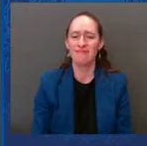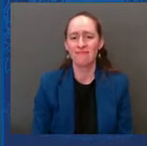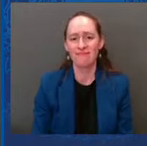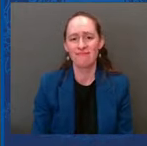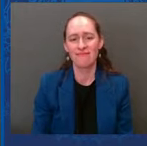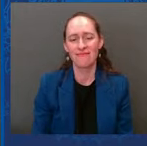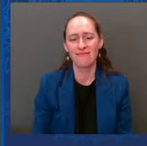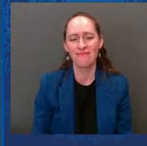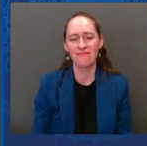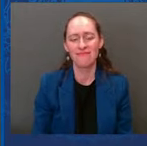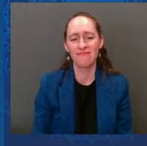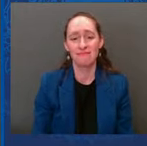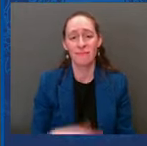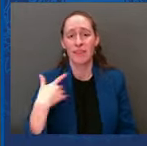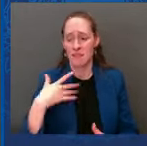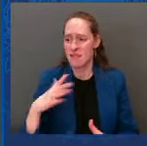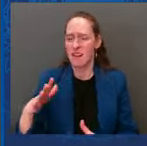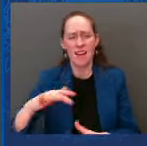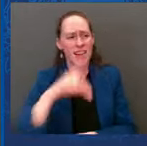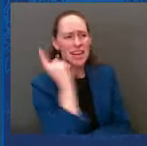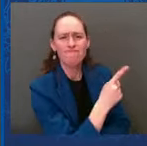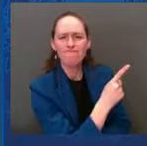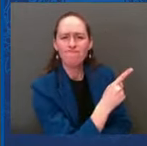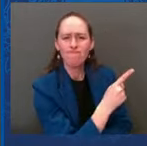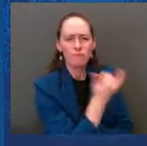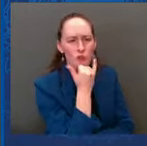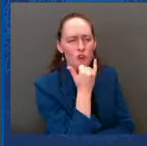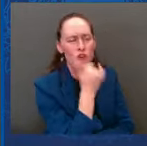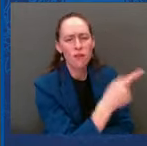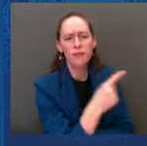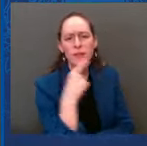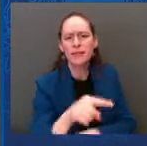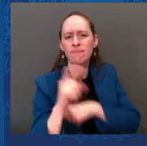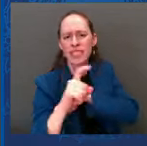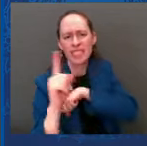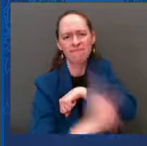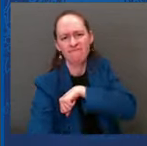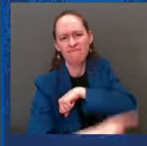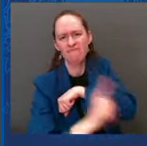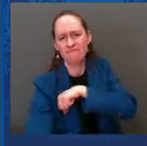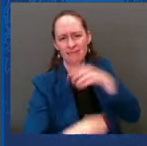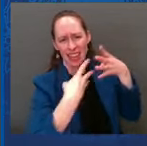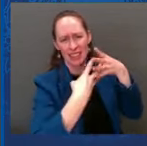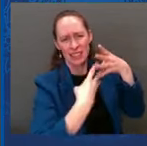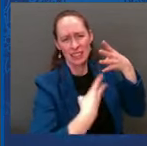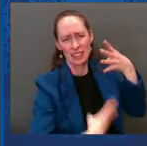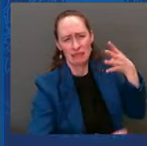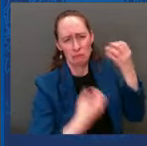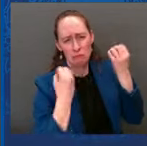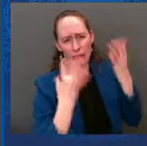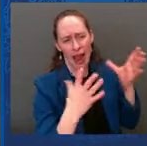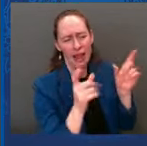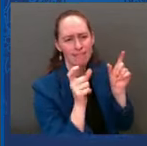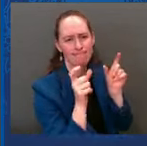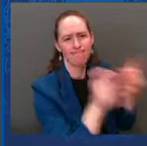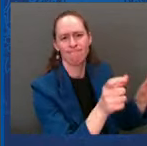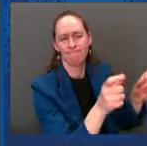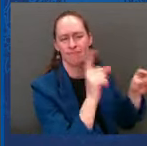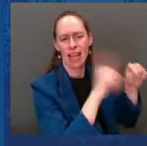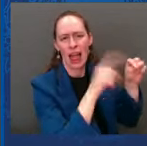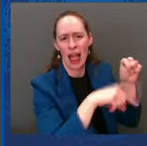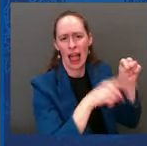sanction regime ever imposed in any country in history. And we're going to announce more sanctions this week together with our